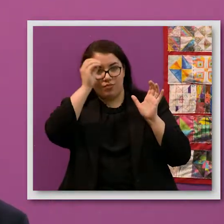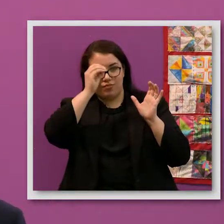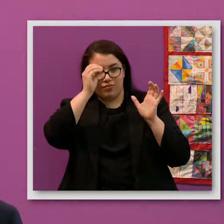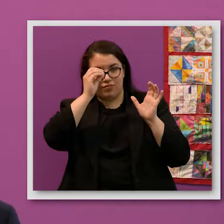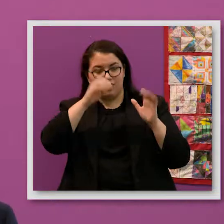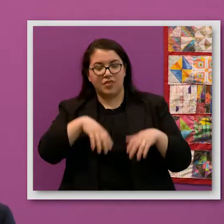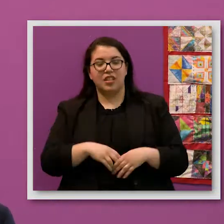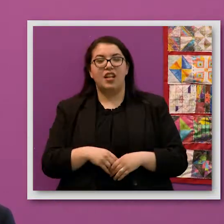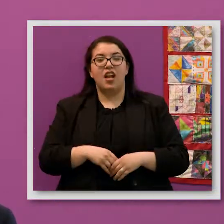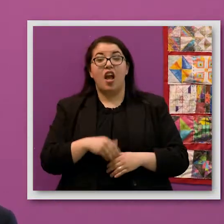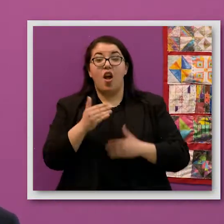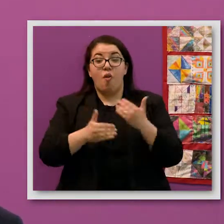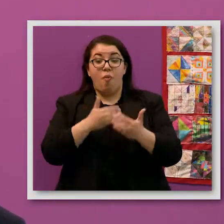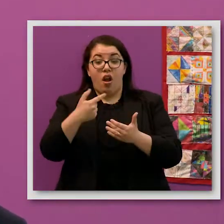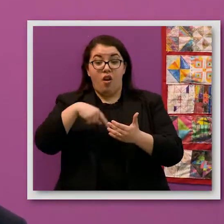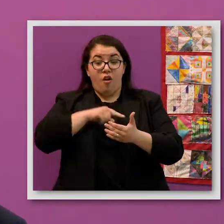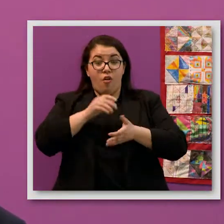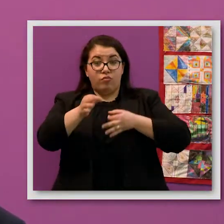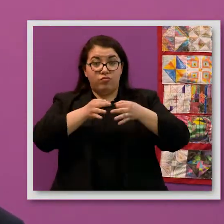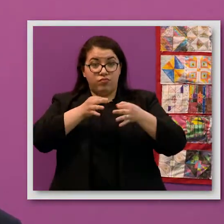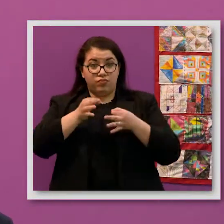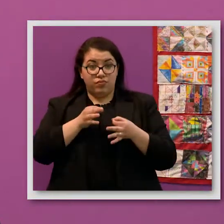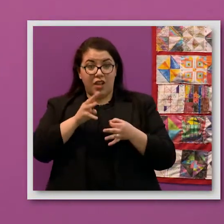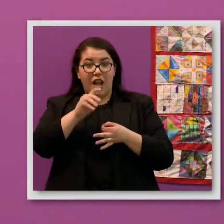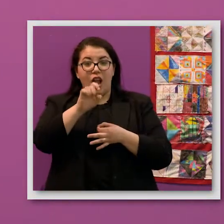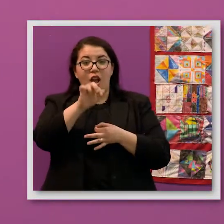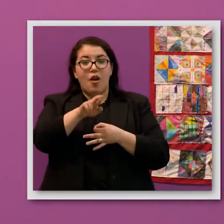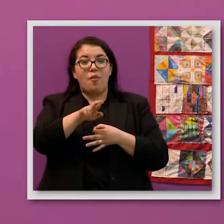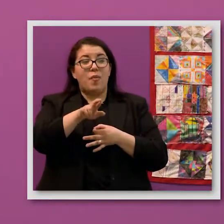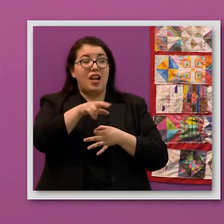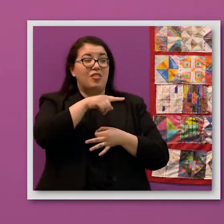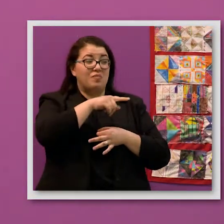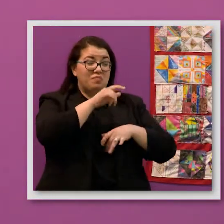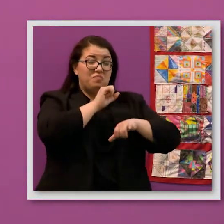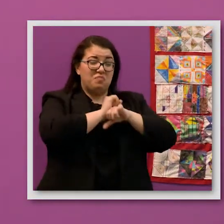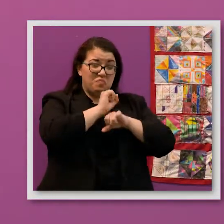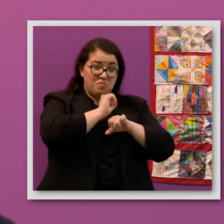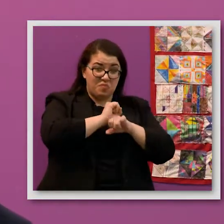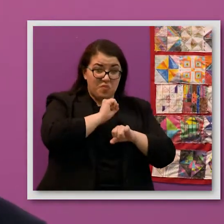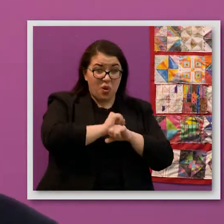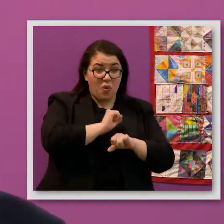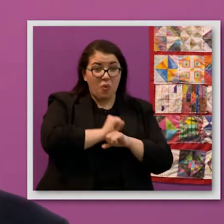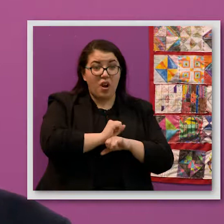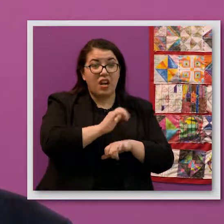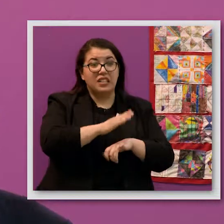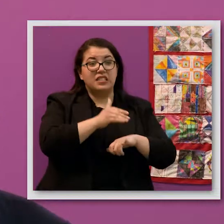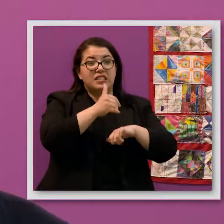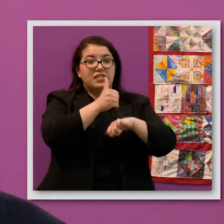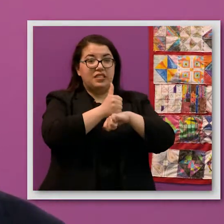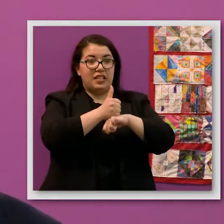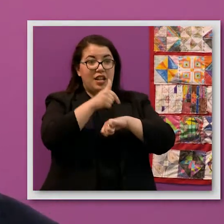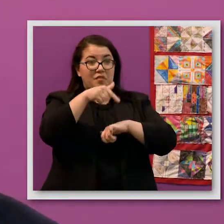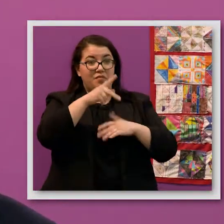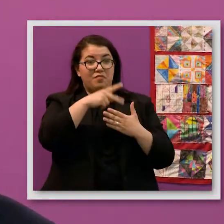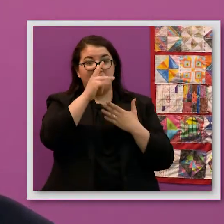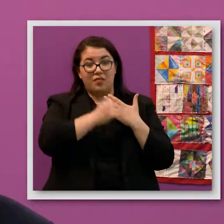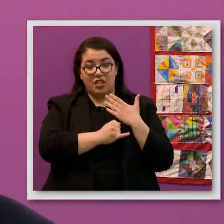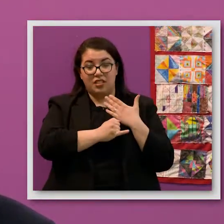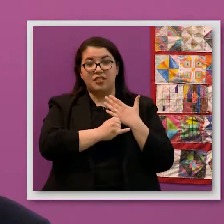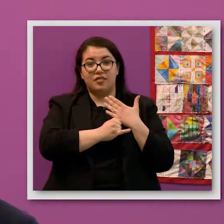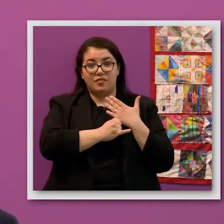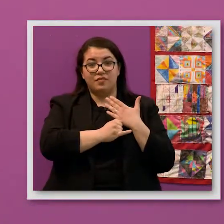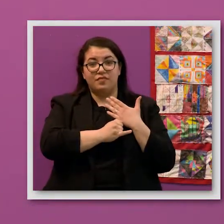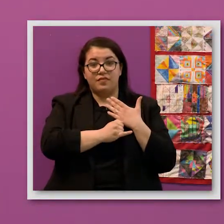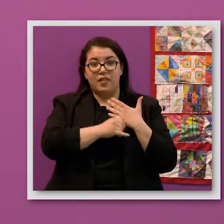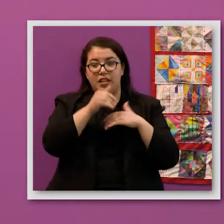has been explained to you, is one where the mayor does a lot of work to put together a balanced budget, submits it to the